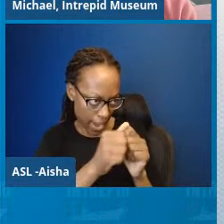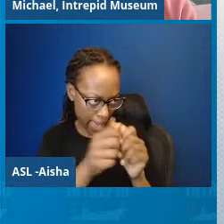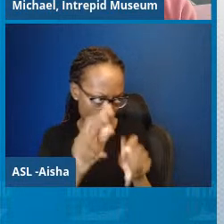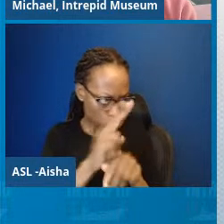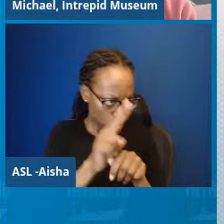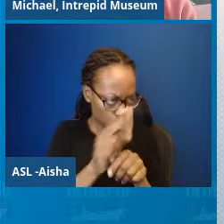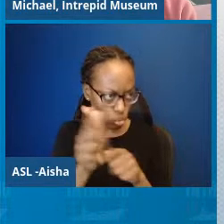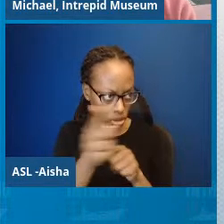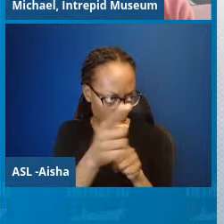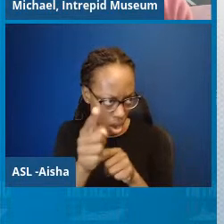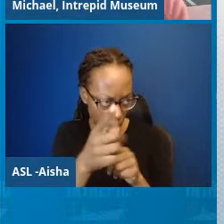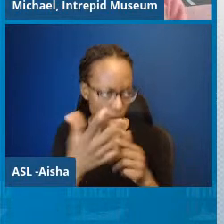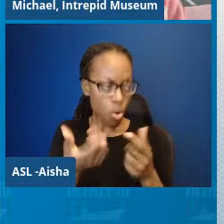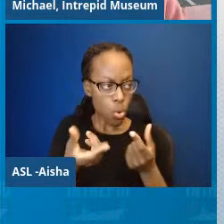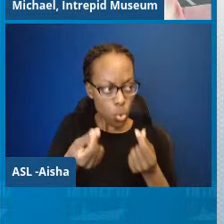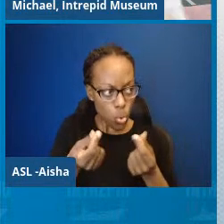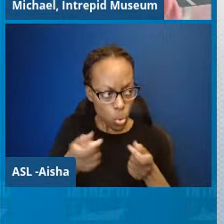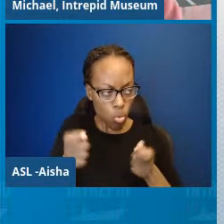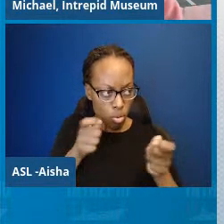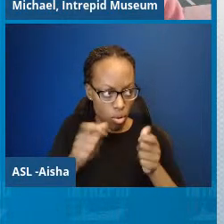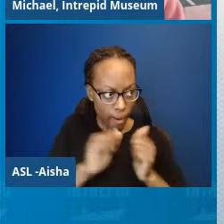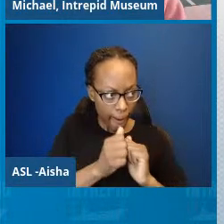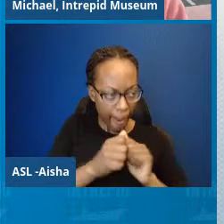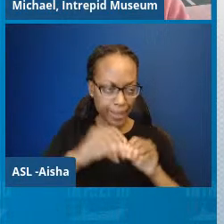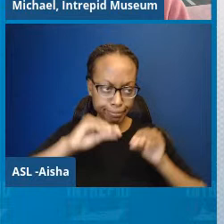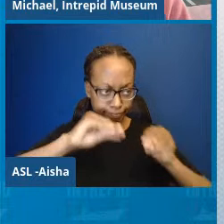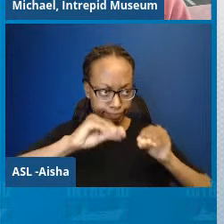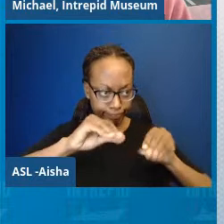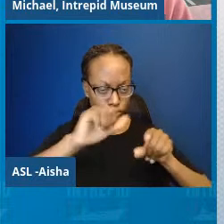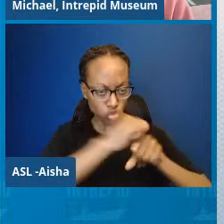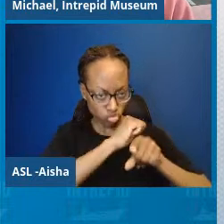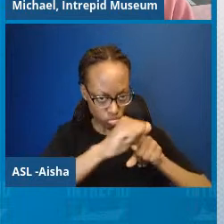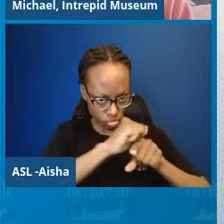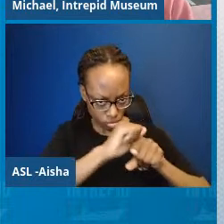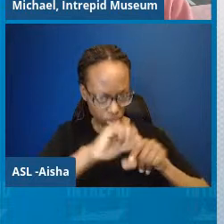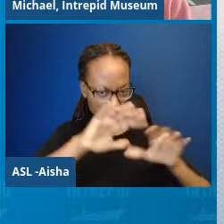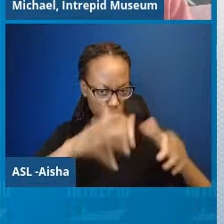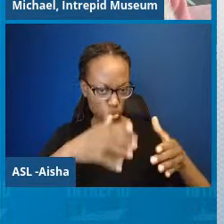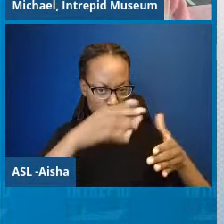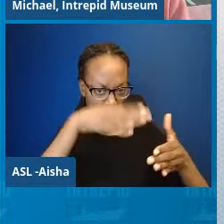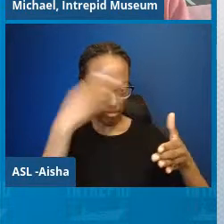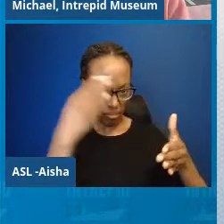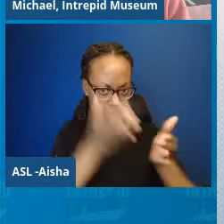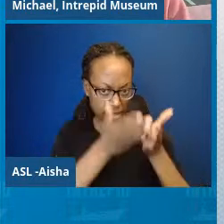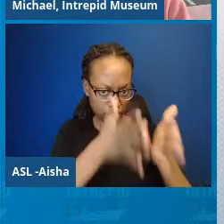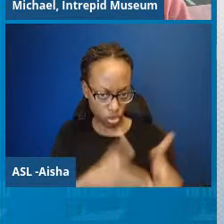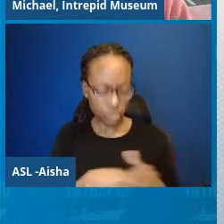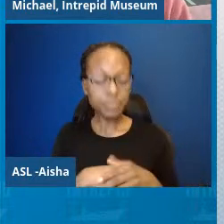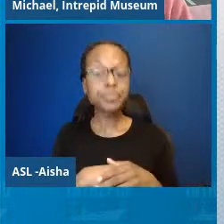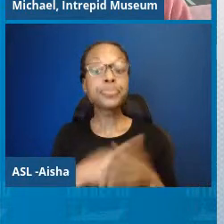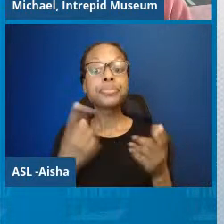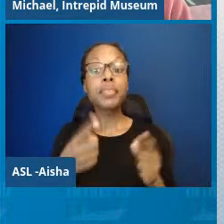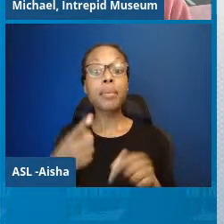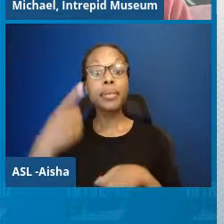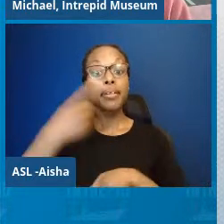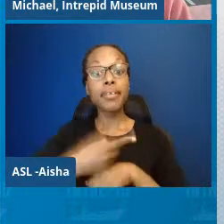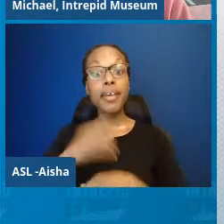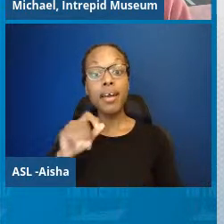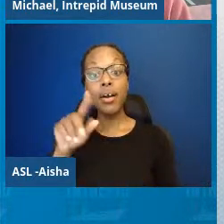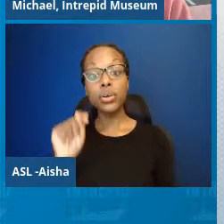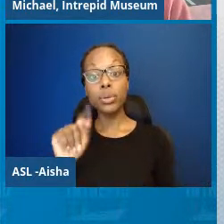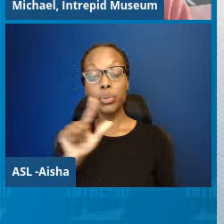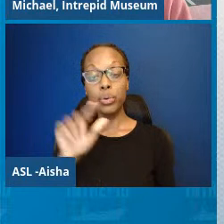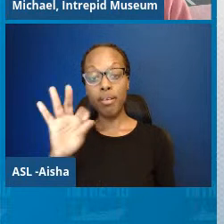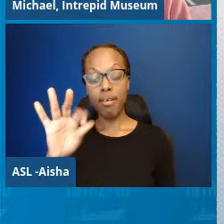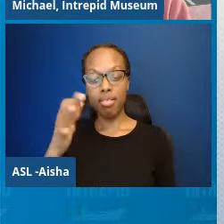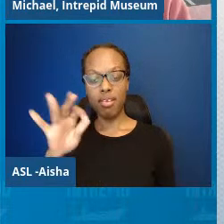on how to use these guns at the gun tub. And that day of October 29th,